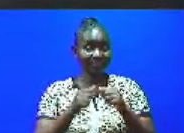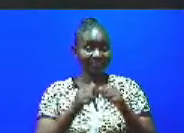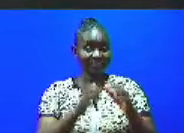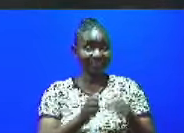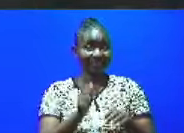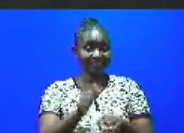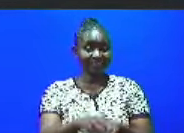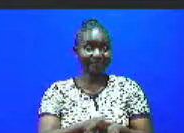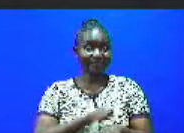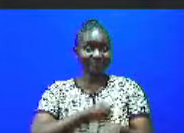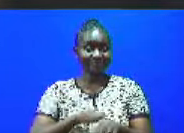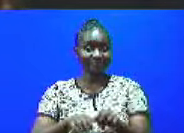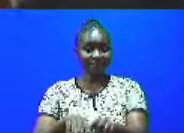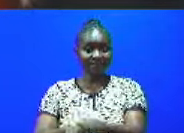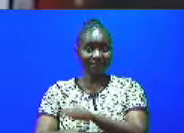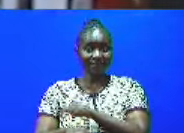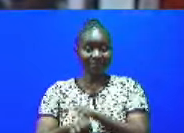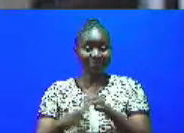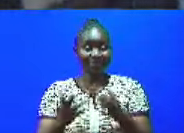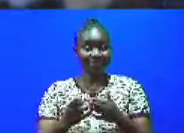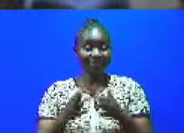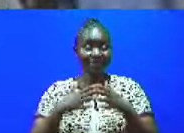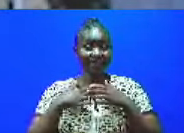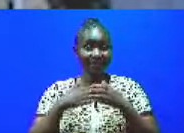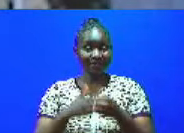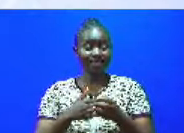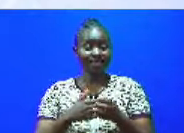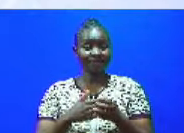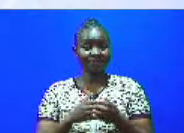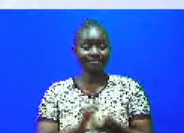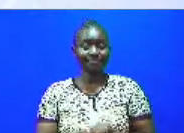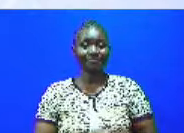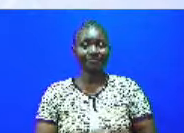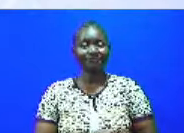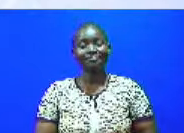are saying Kaunda suits are not good for leaders. Umulikito